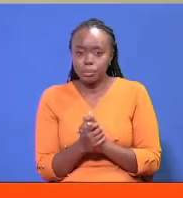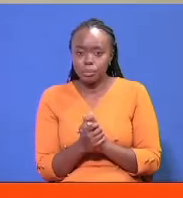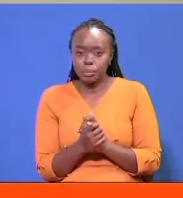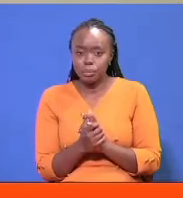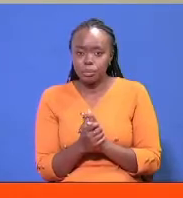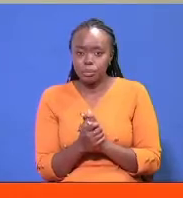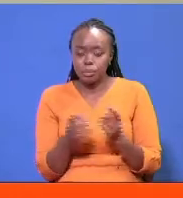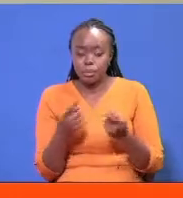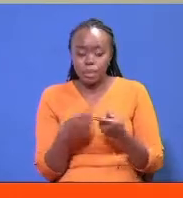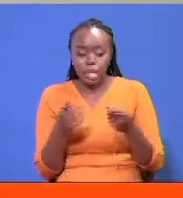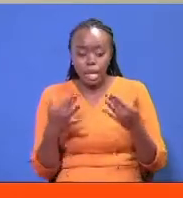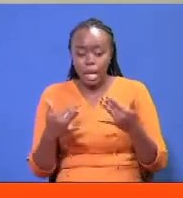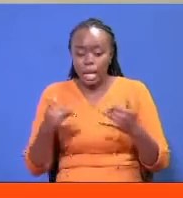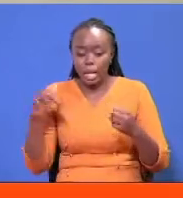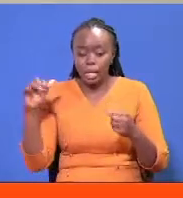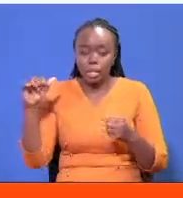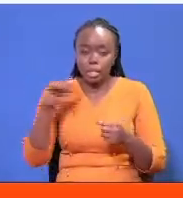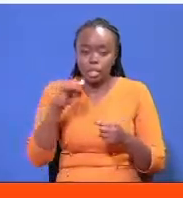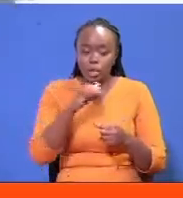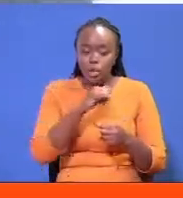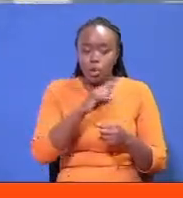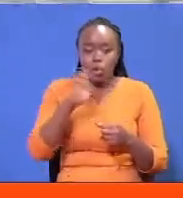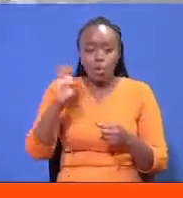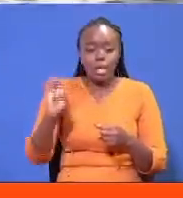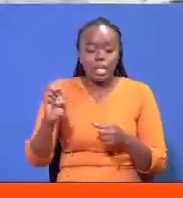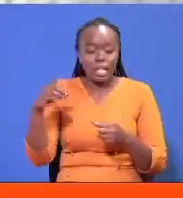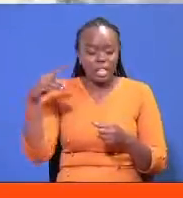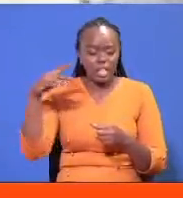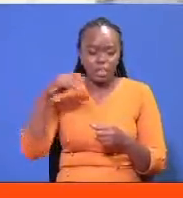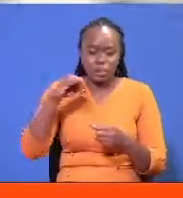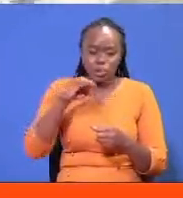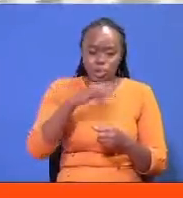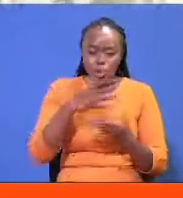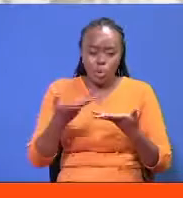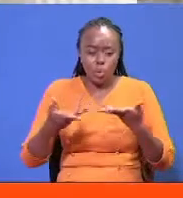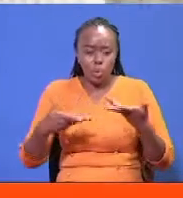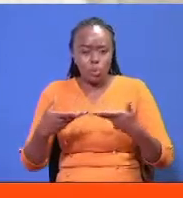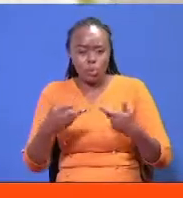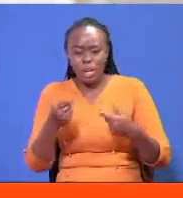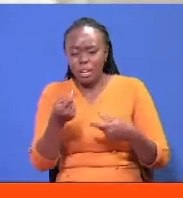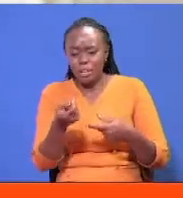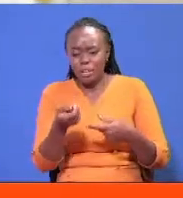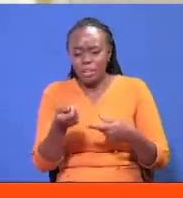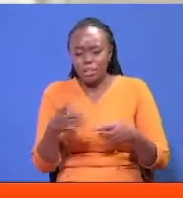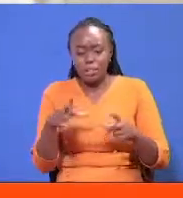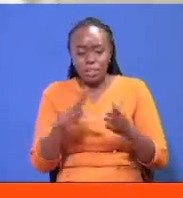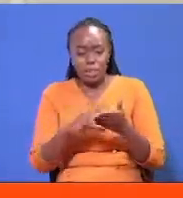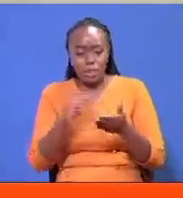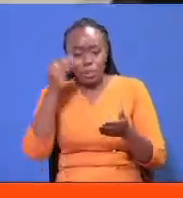But unmanned aircraft, i.e. drones, have opened an avenue whereby few flight lessons, any